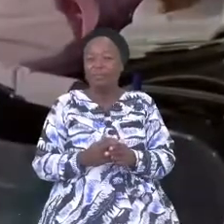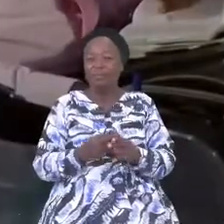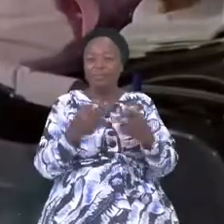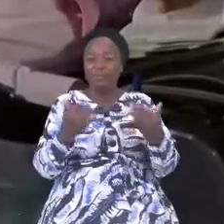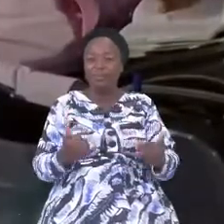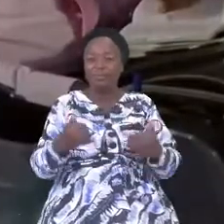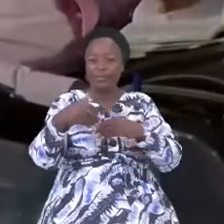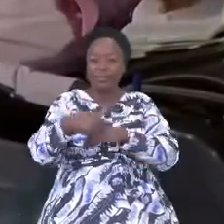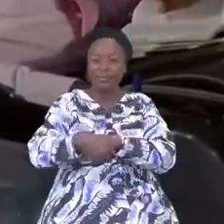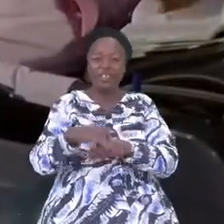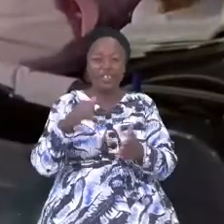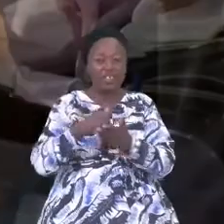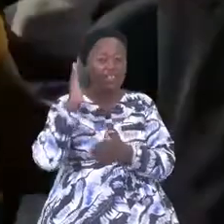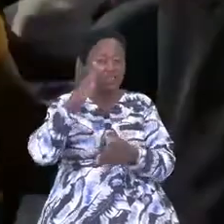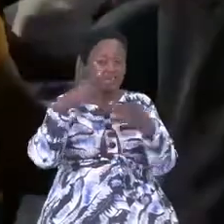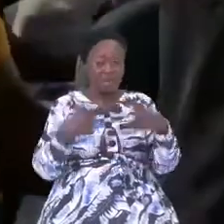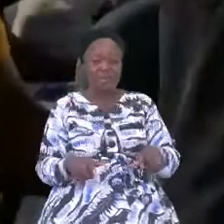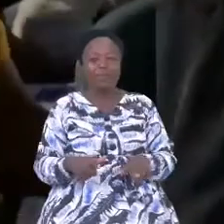Tonight it will happen.